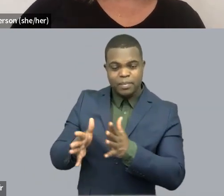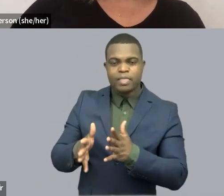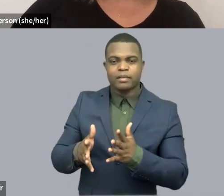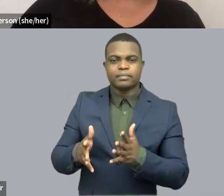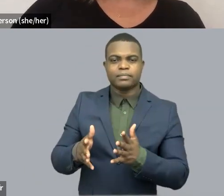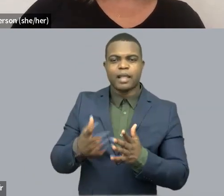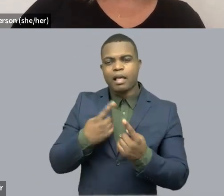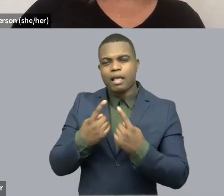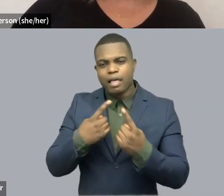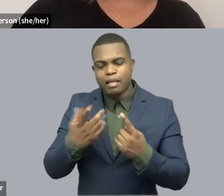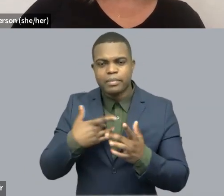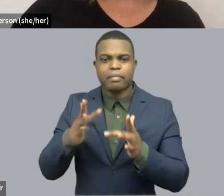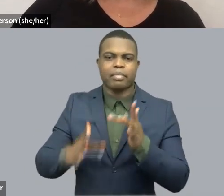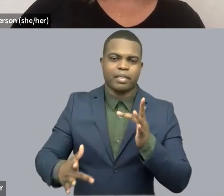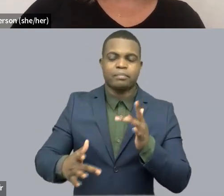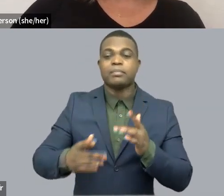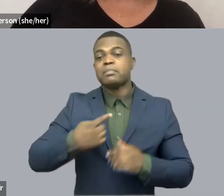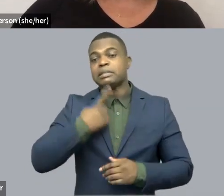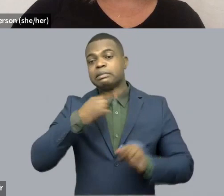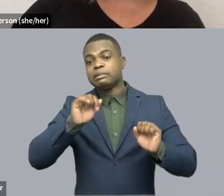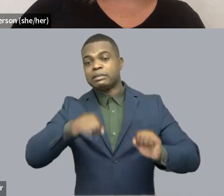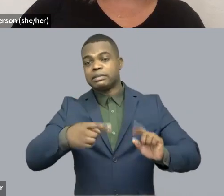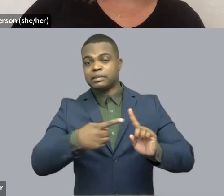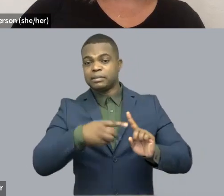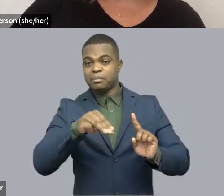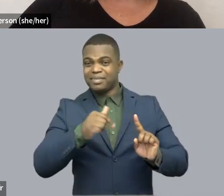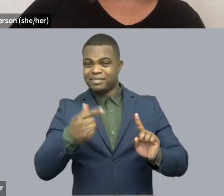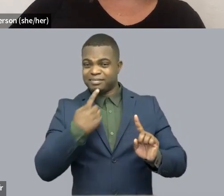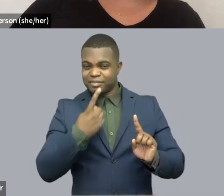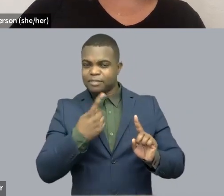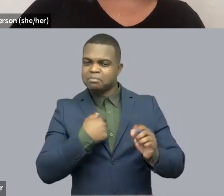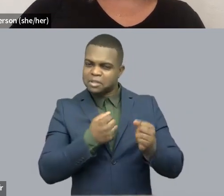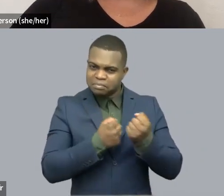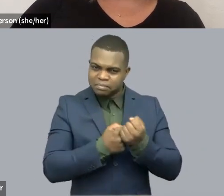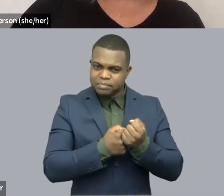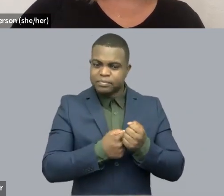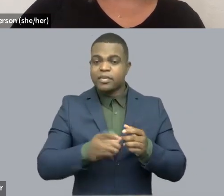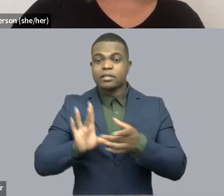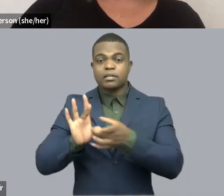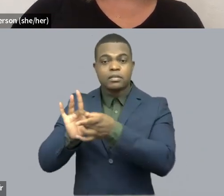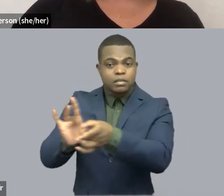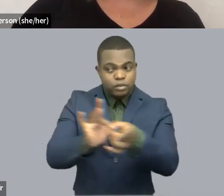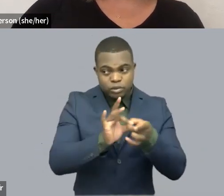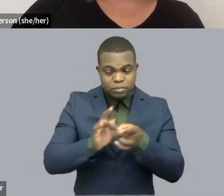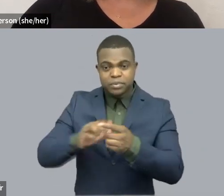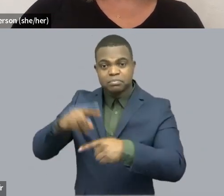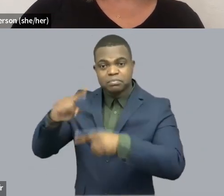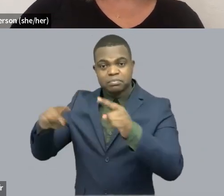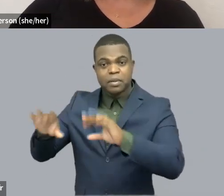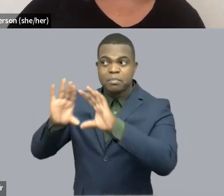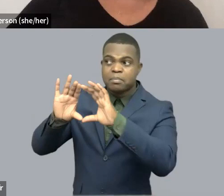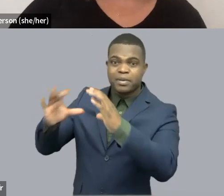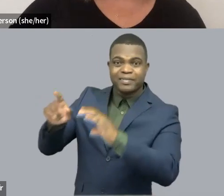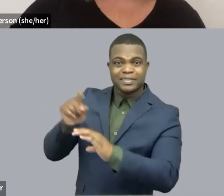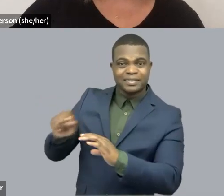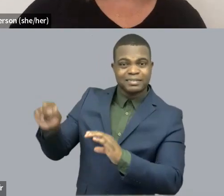specifically because often they are kind of like the cause and the solution in a way of the problem. What I think